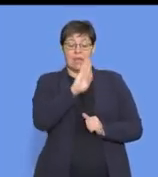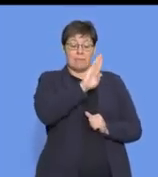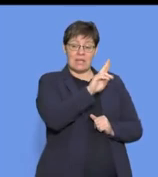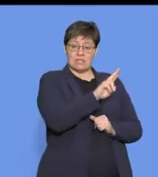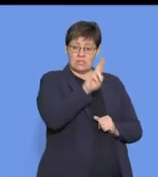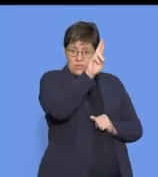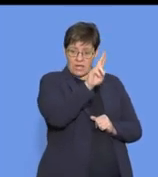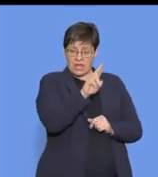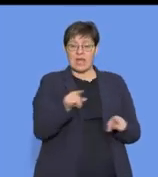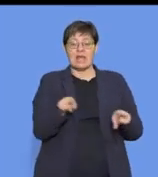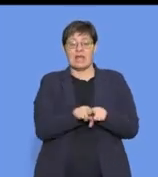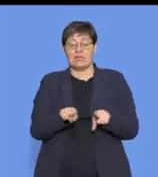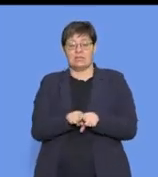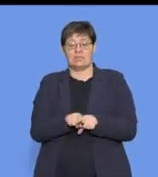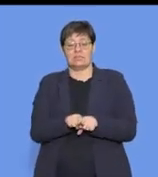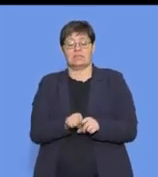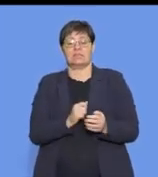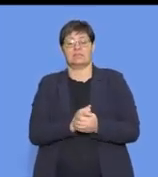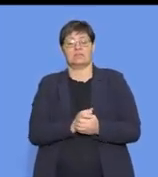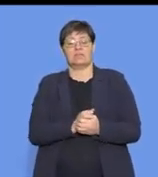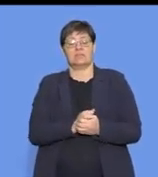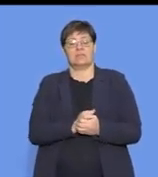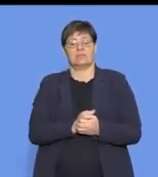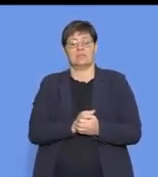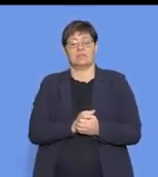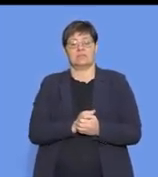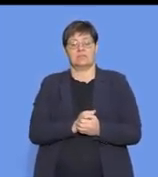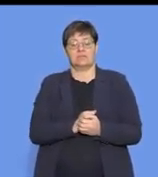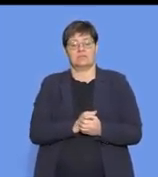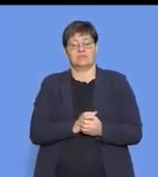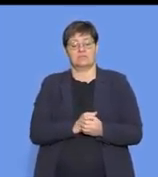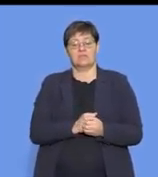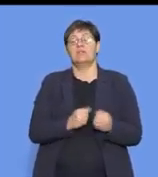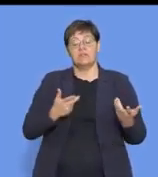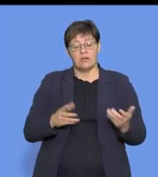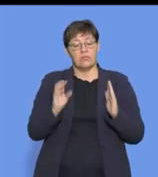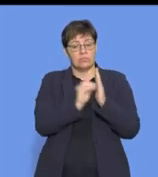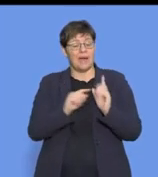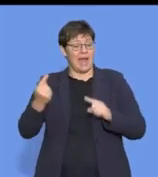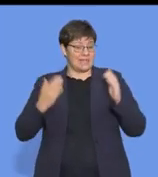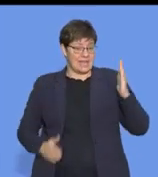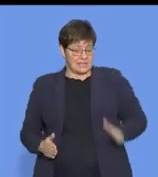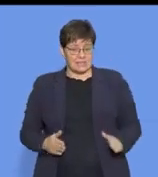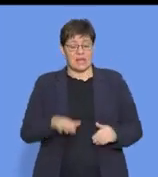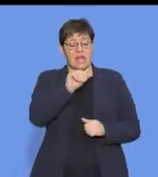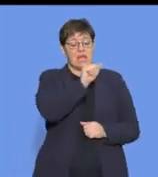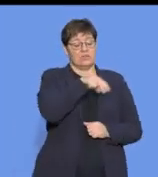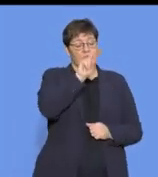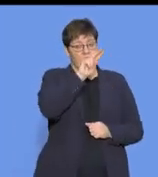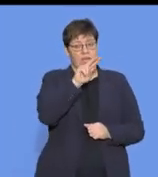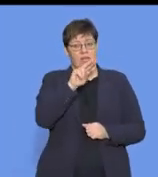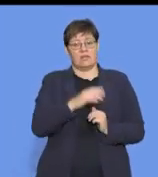B squared will equal to, now what do we fill in here? Obviously, we need to fill in the other two sides. So, it will be A